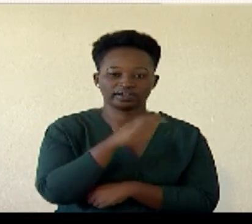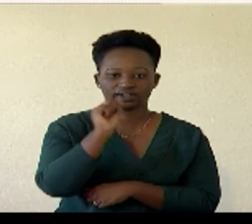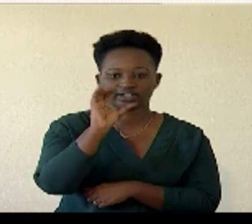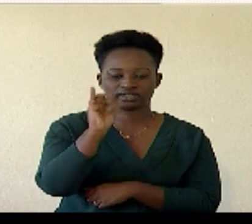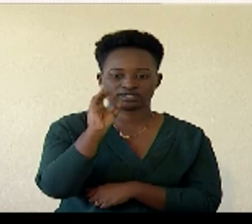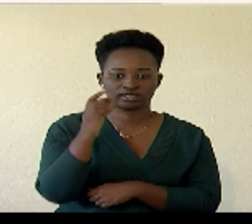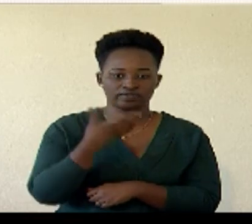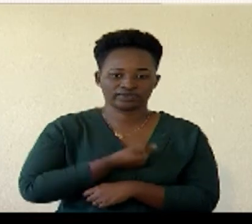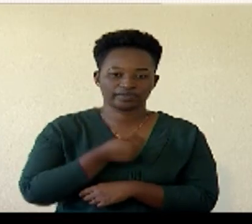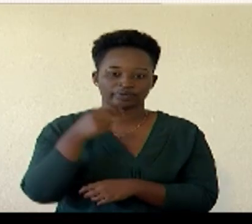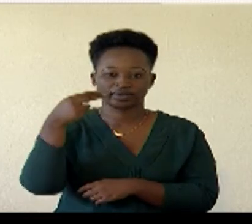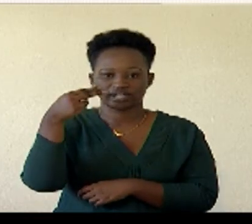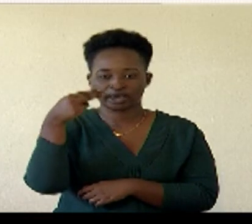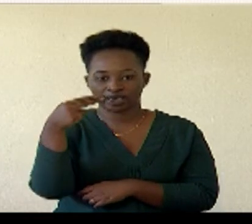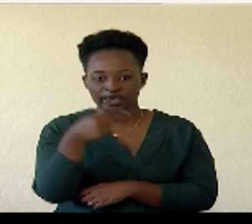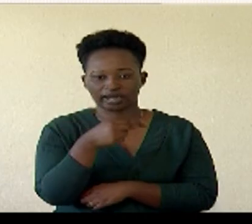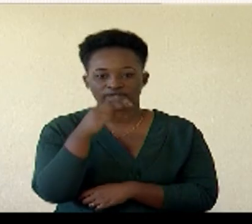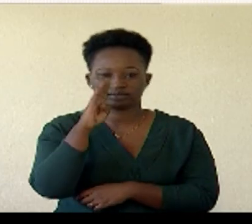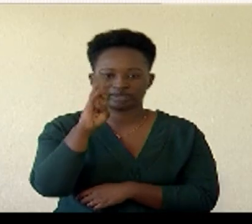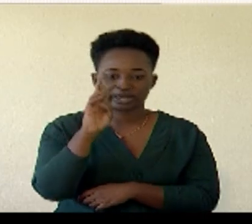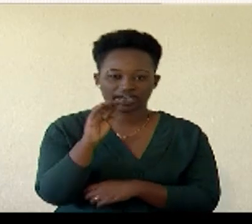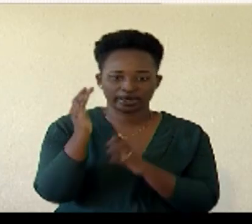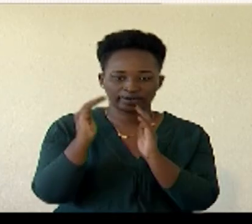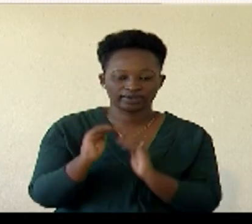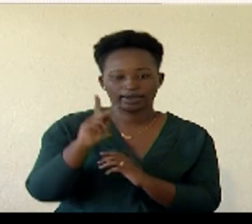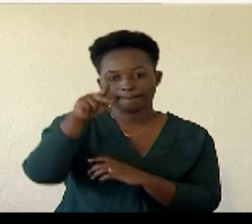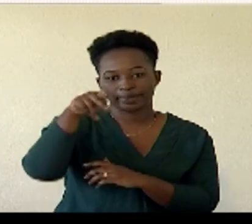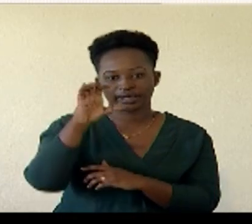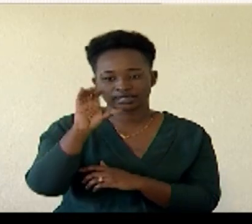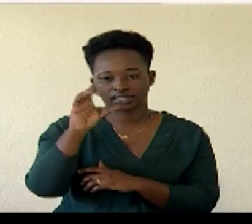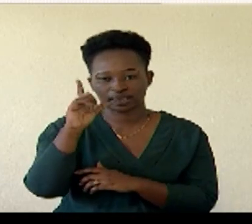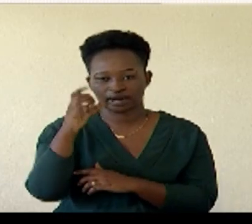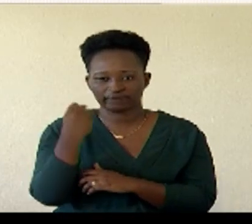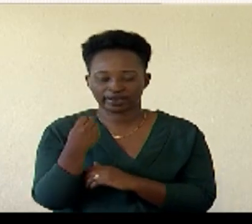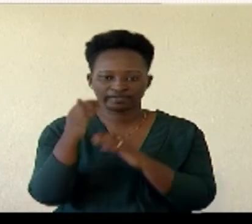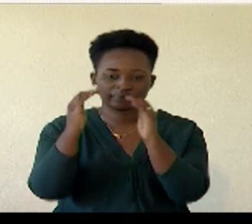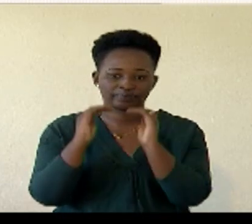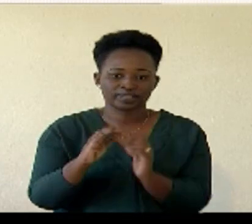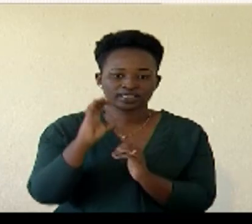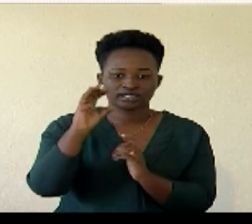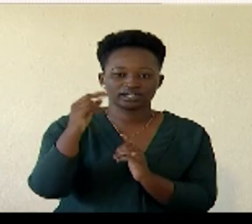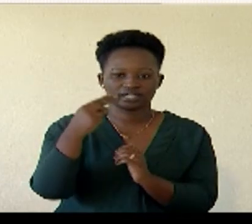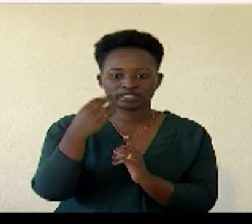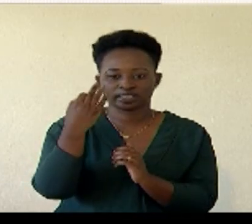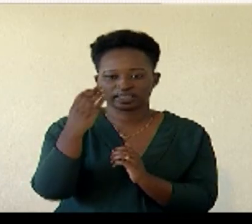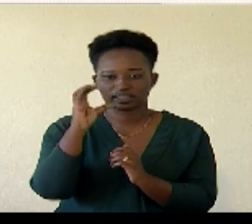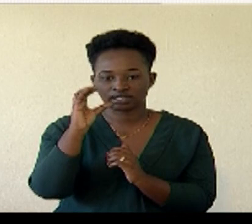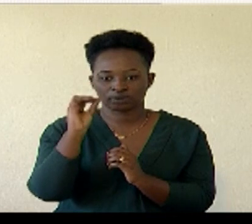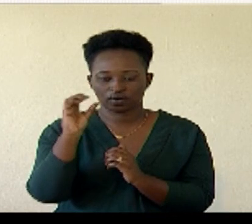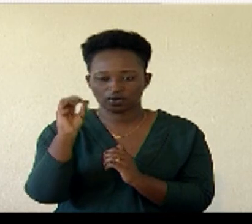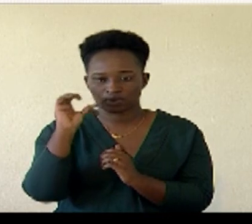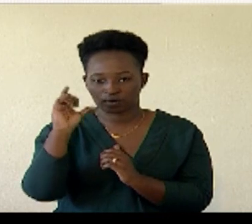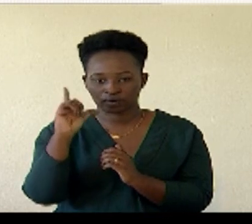bromide, phosphorus 5 chloride, we have ethanoyl chloride, we have ethanol